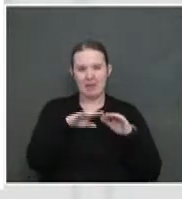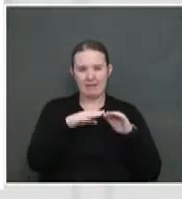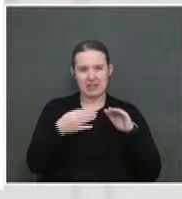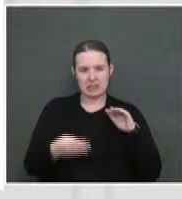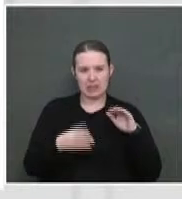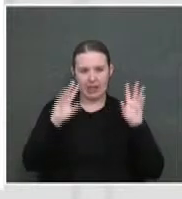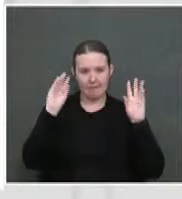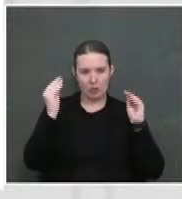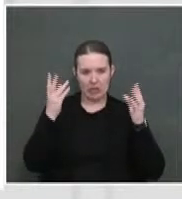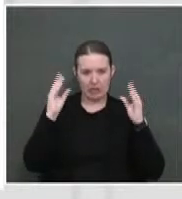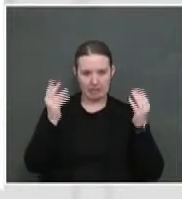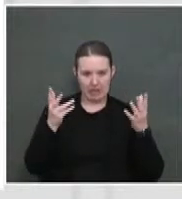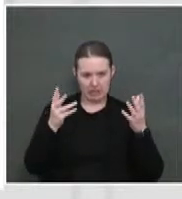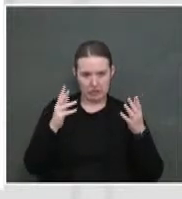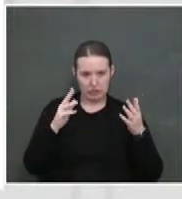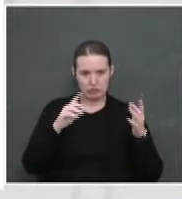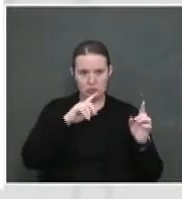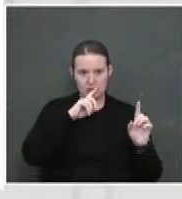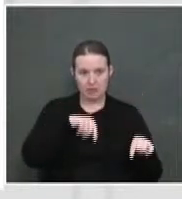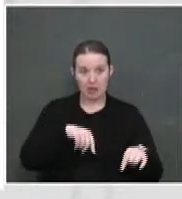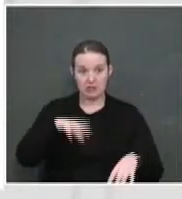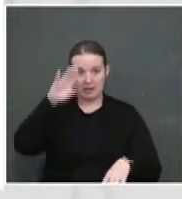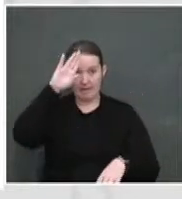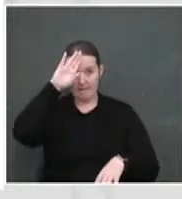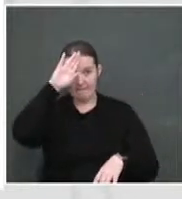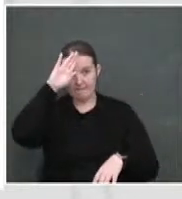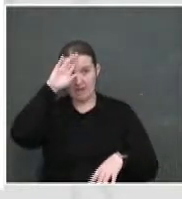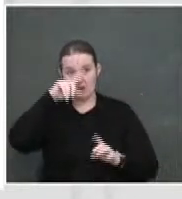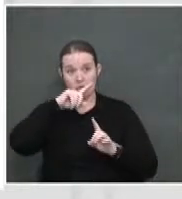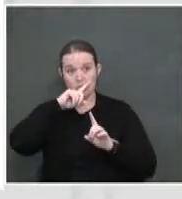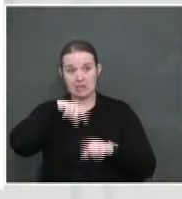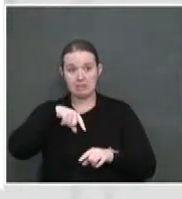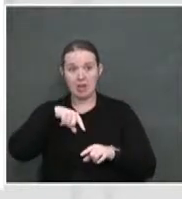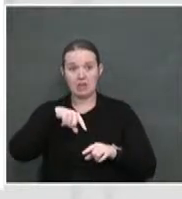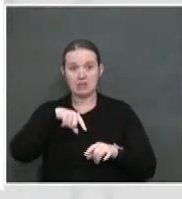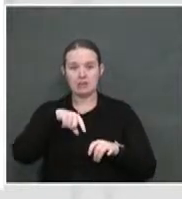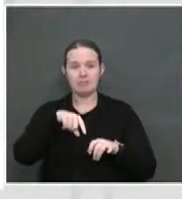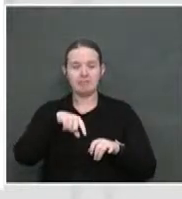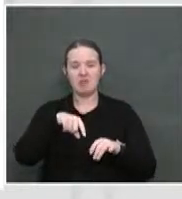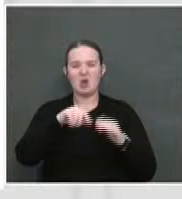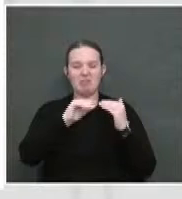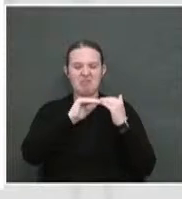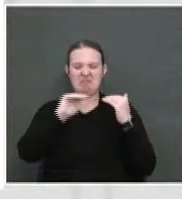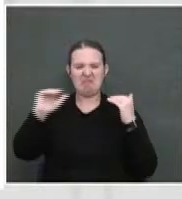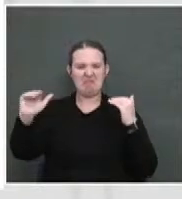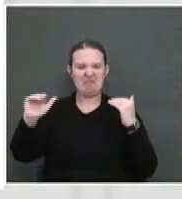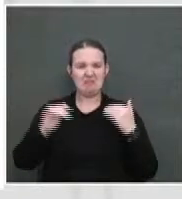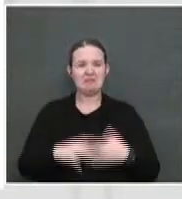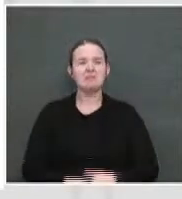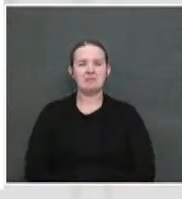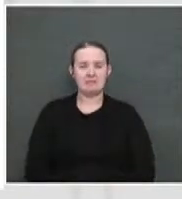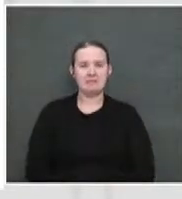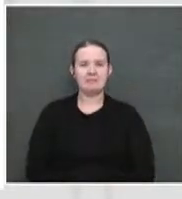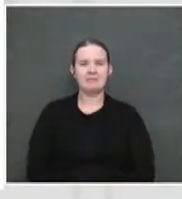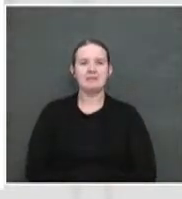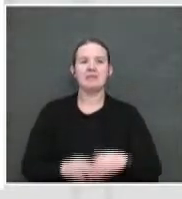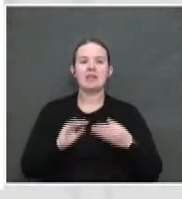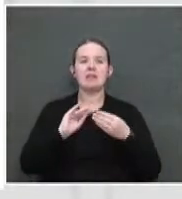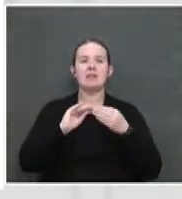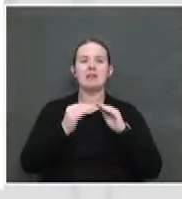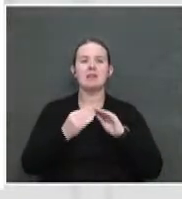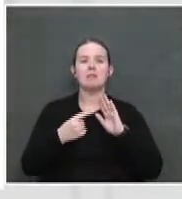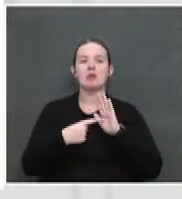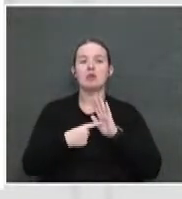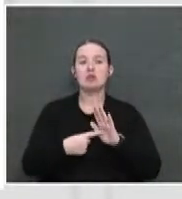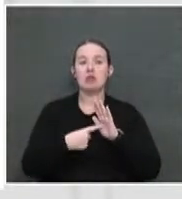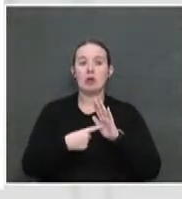in EMS unit responses, fire unit responses have remained consistent. These numbers reflect